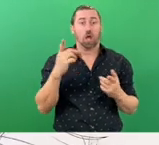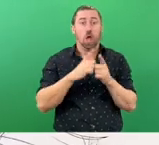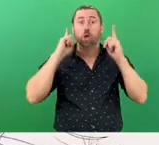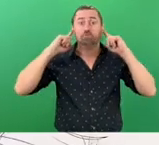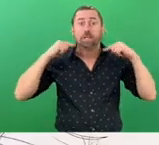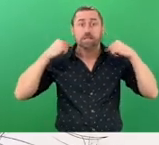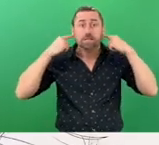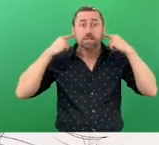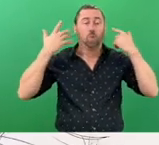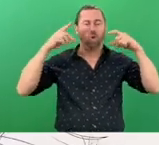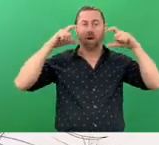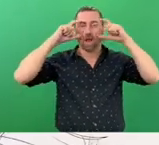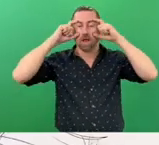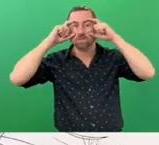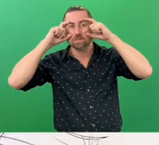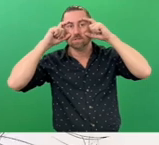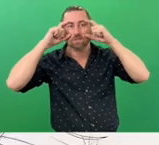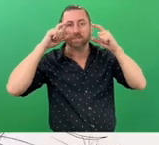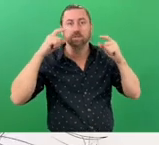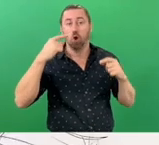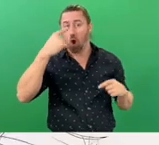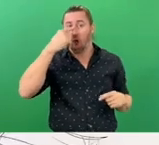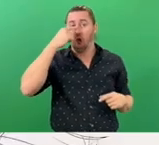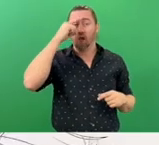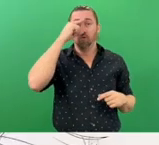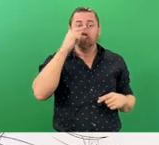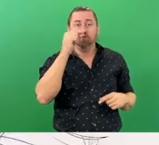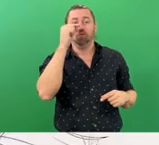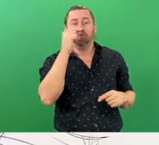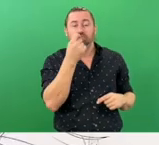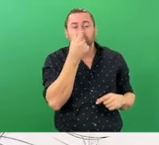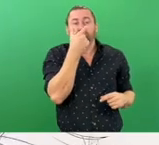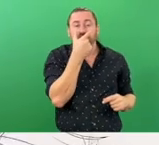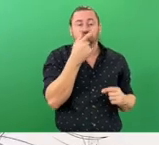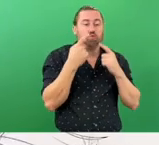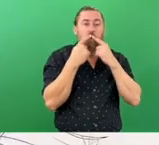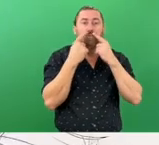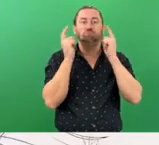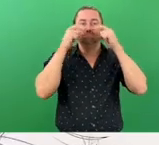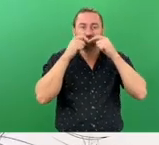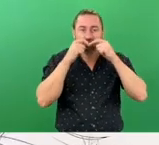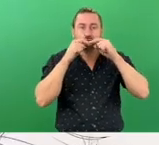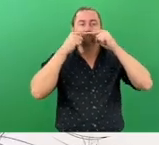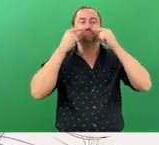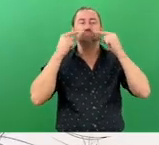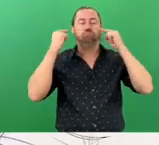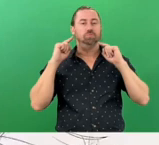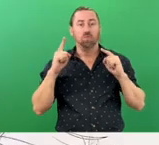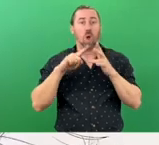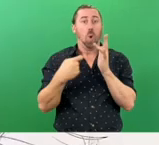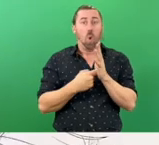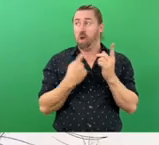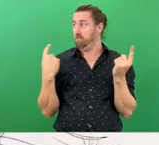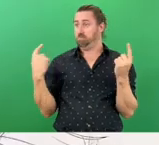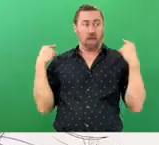the earrings that you're wearing, the glasses that you're wearing. It could be the shape of your nose or the shape of your lips. It could be something even that's happening in the